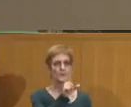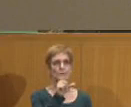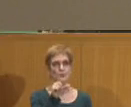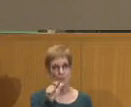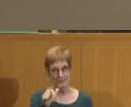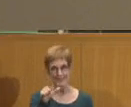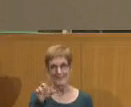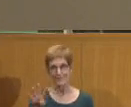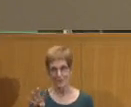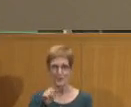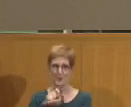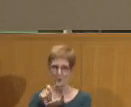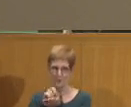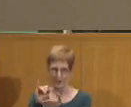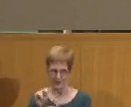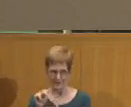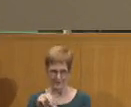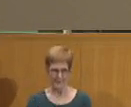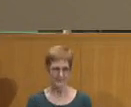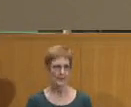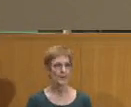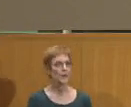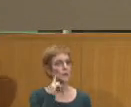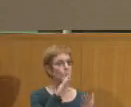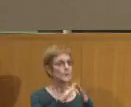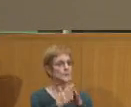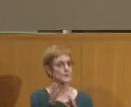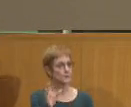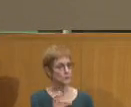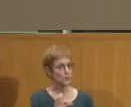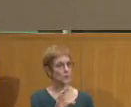70,886 votes. David Rice,